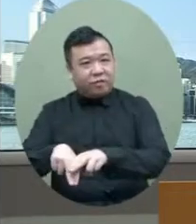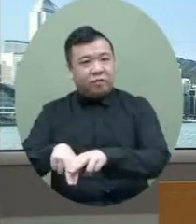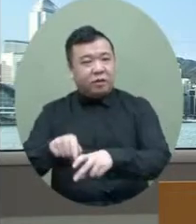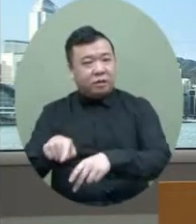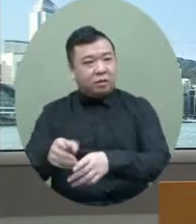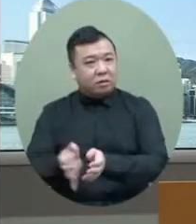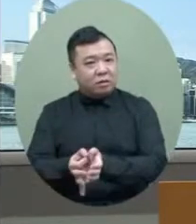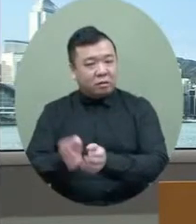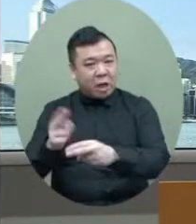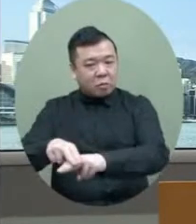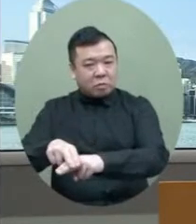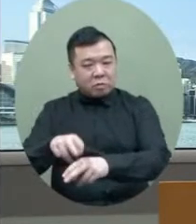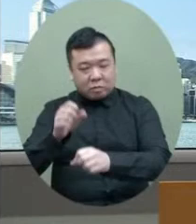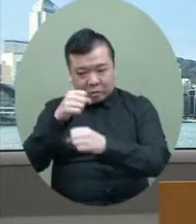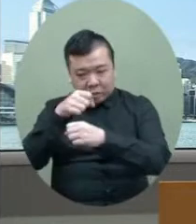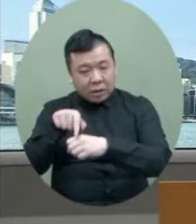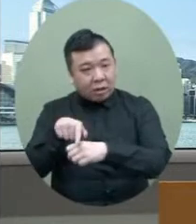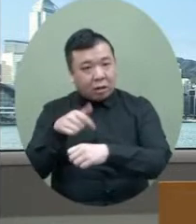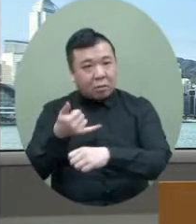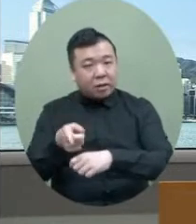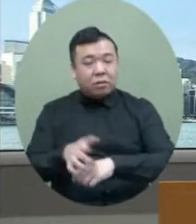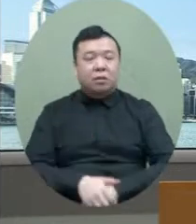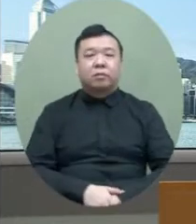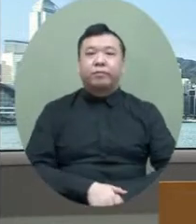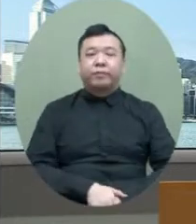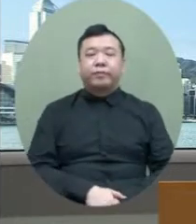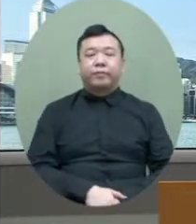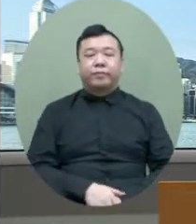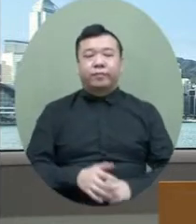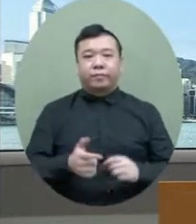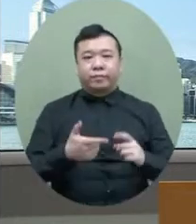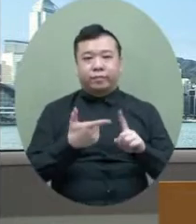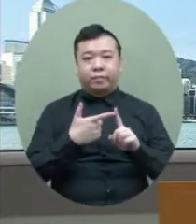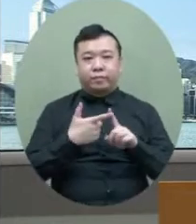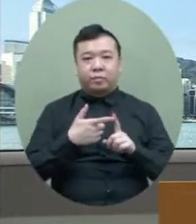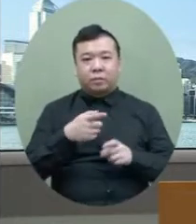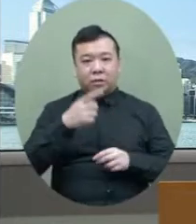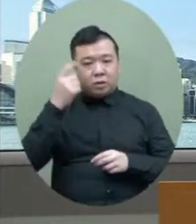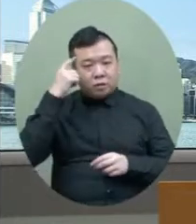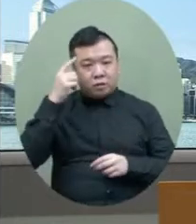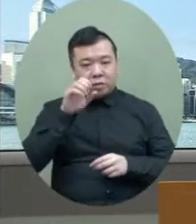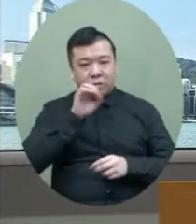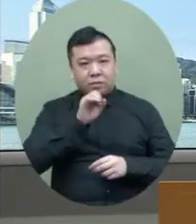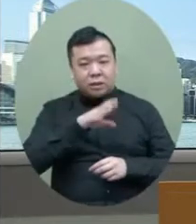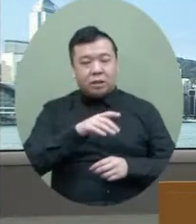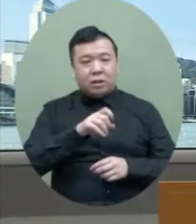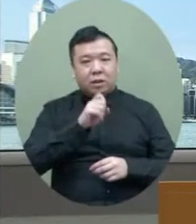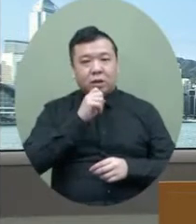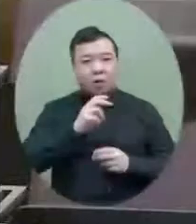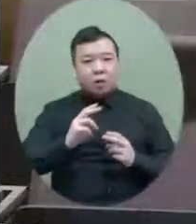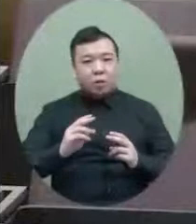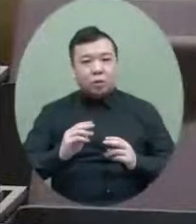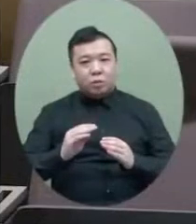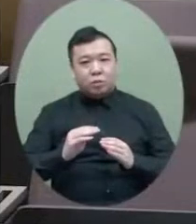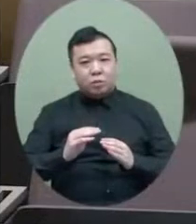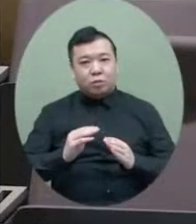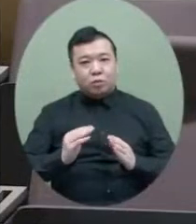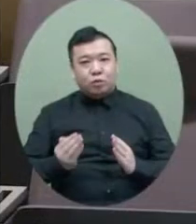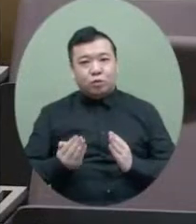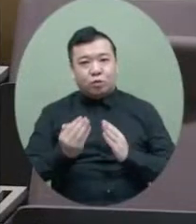And do the area warrant a lockdown in the light of rising number of cases? Another question on